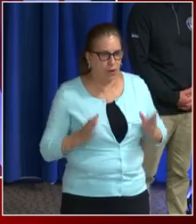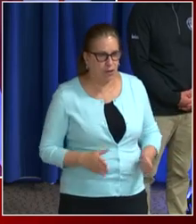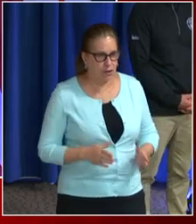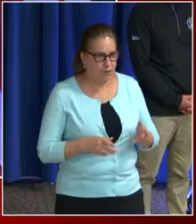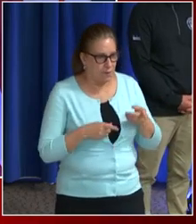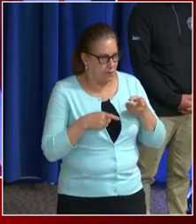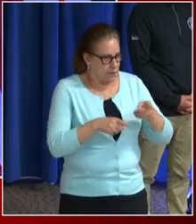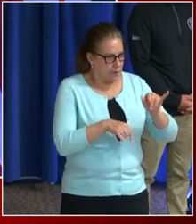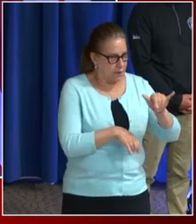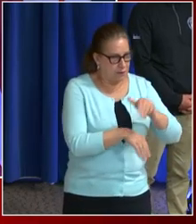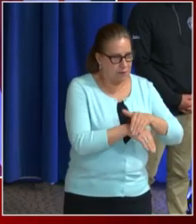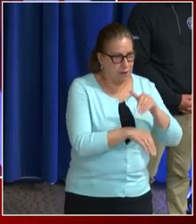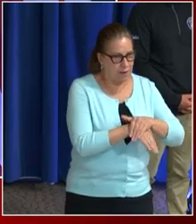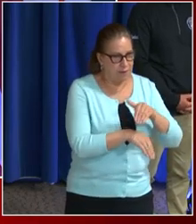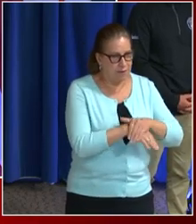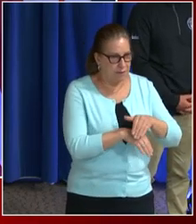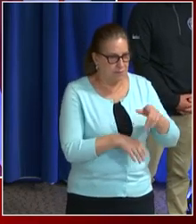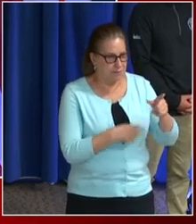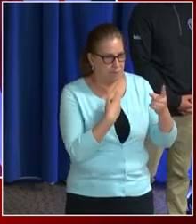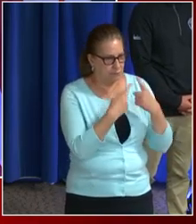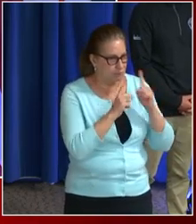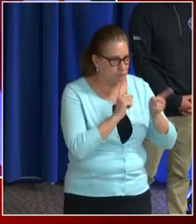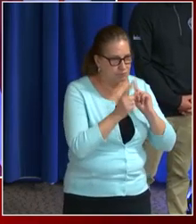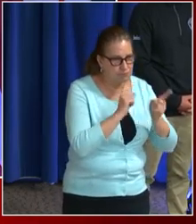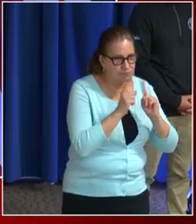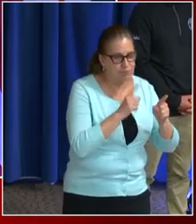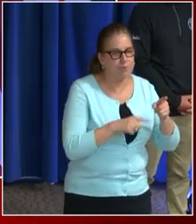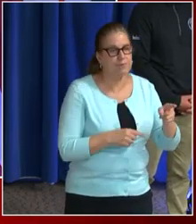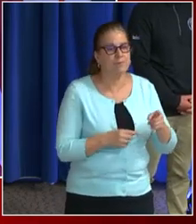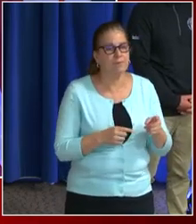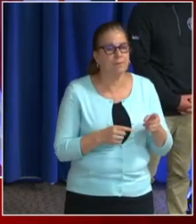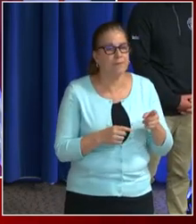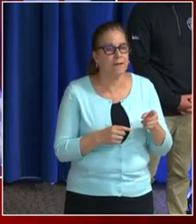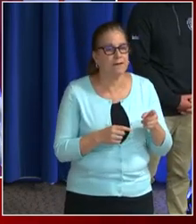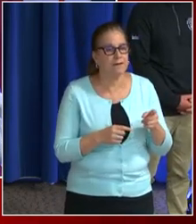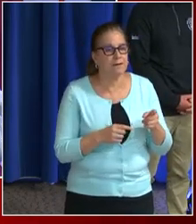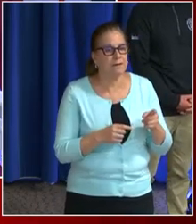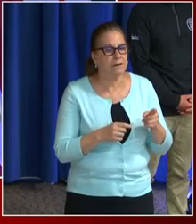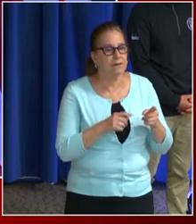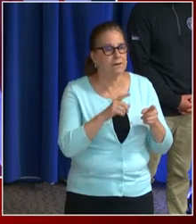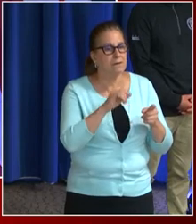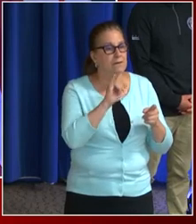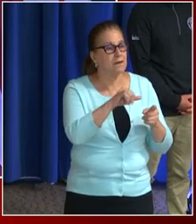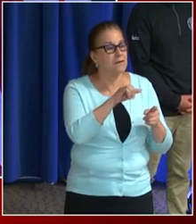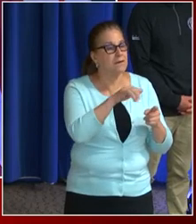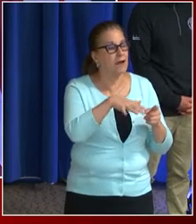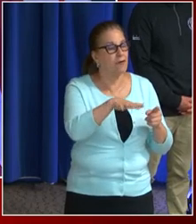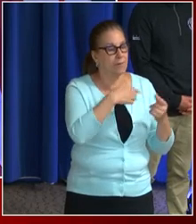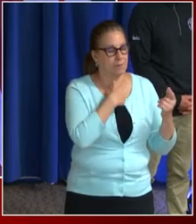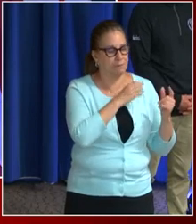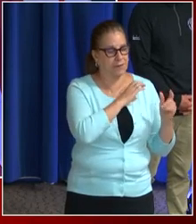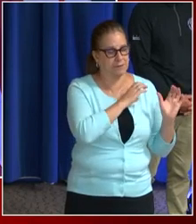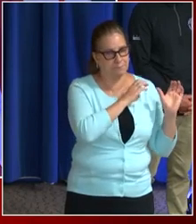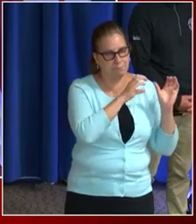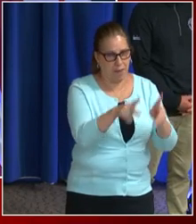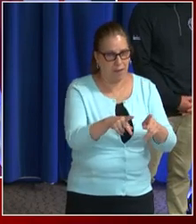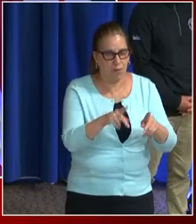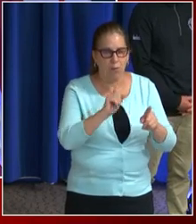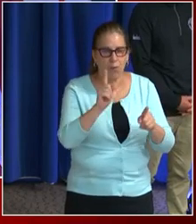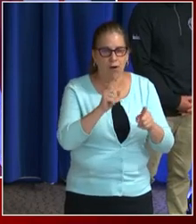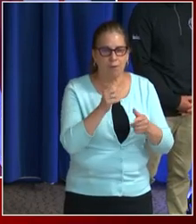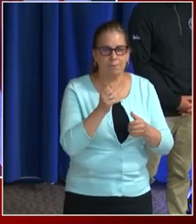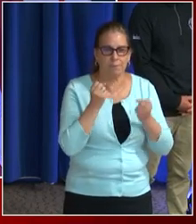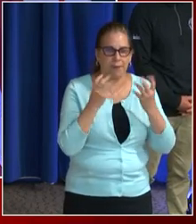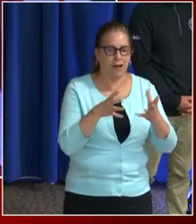So just getting back to the area where the majority of the arrests were made, where we had 54 arrests down at 17th